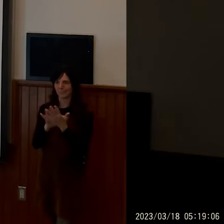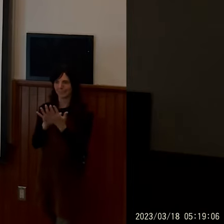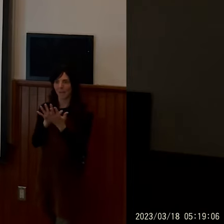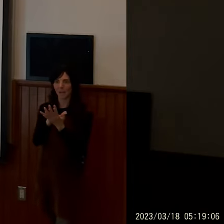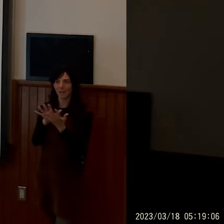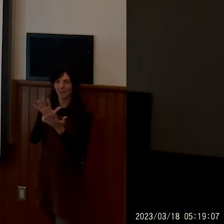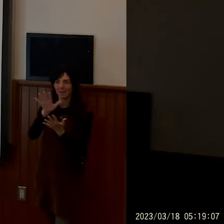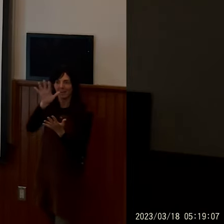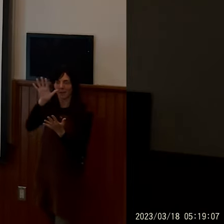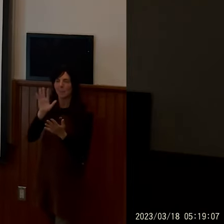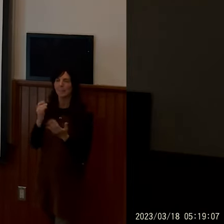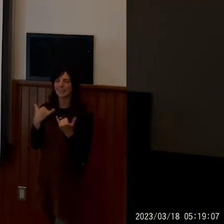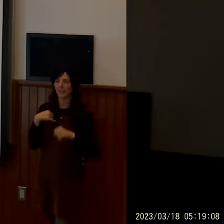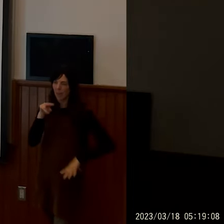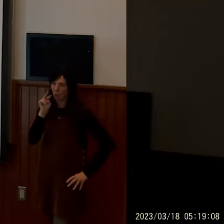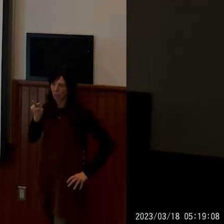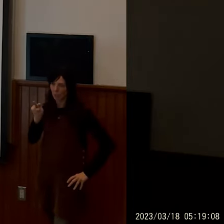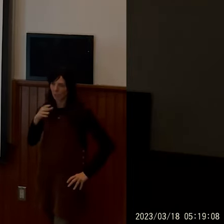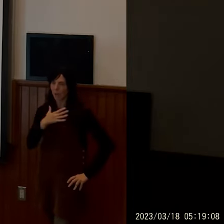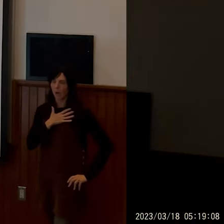sensed or it's felt.